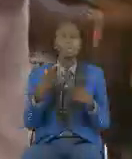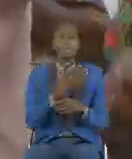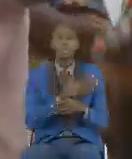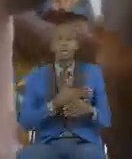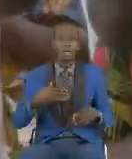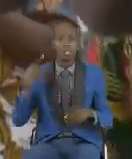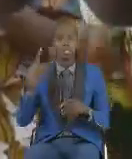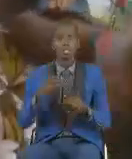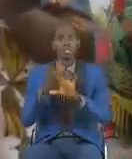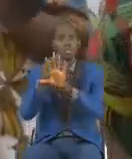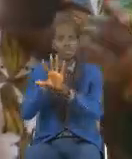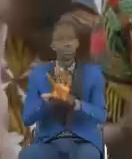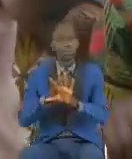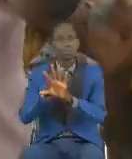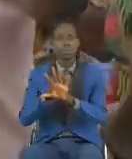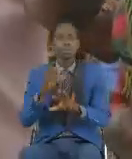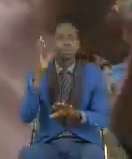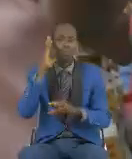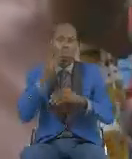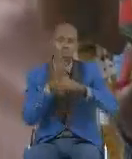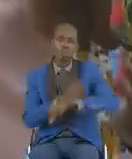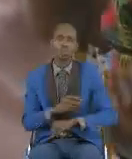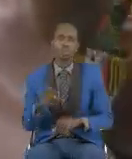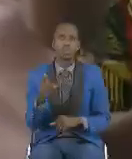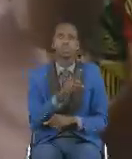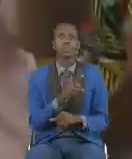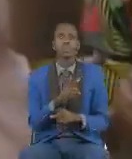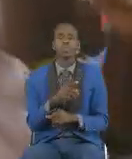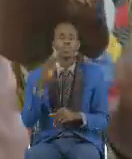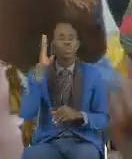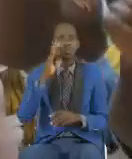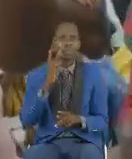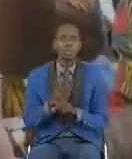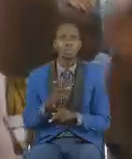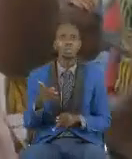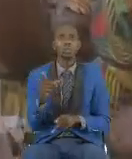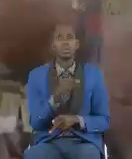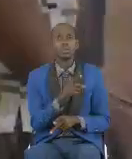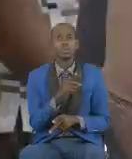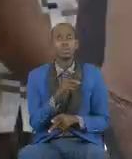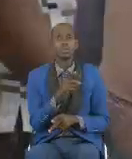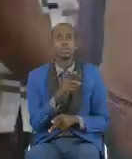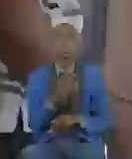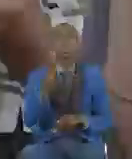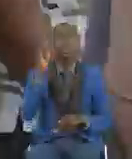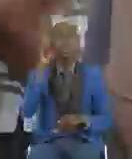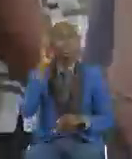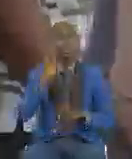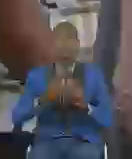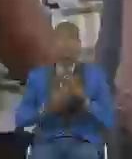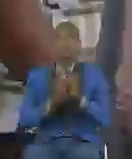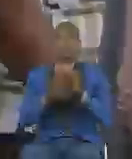shield will protect you, preserve you. Greater heights,